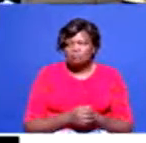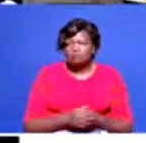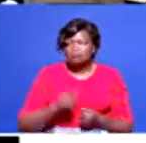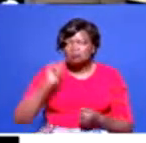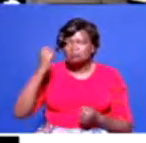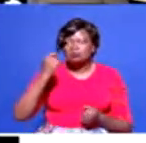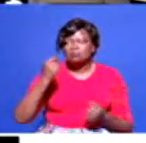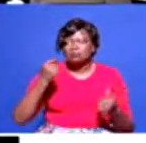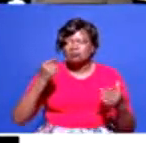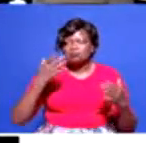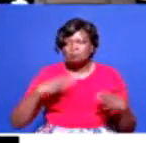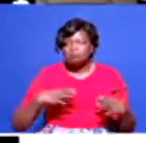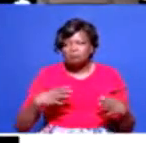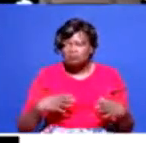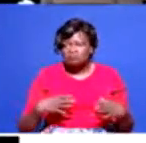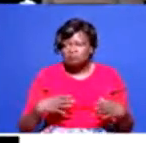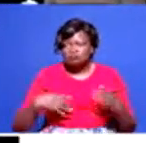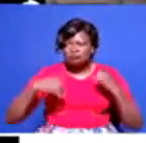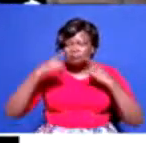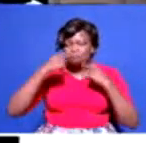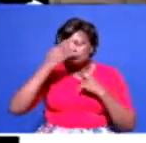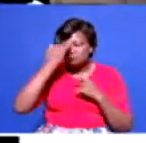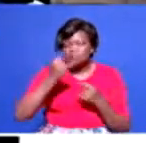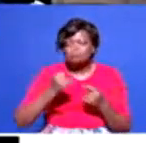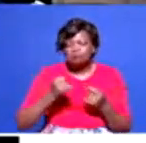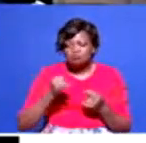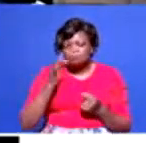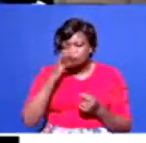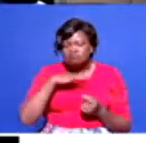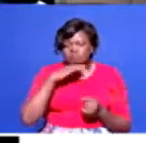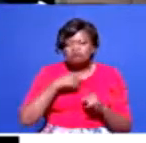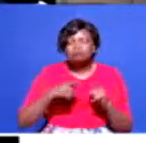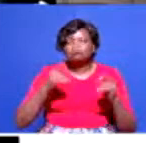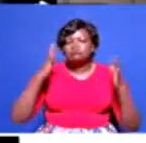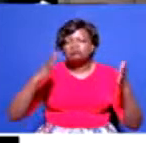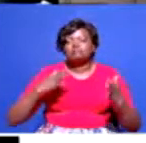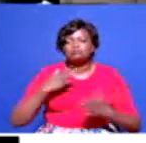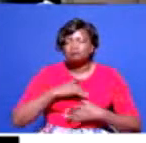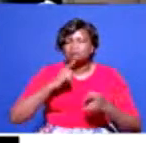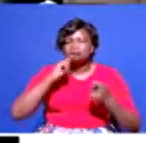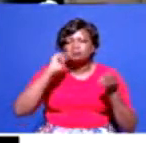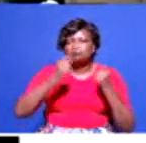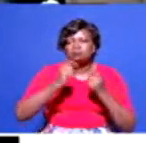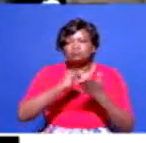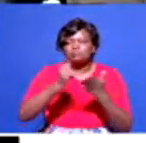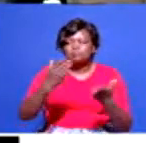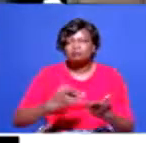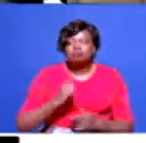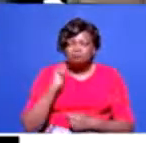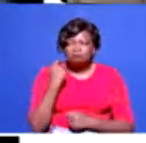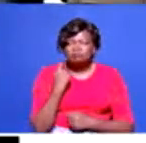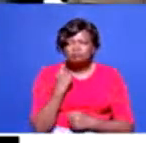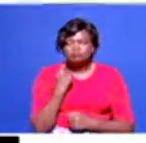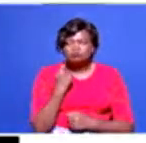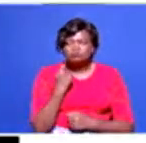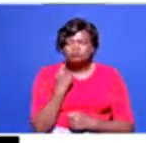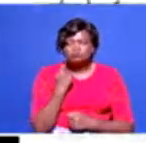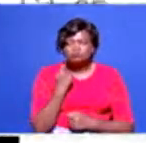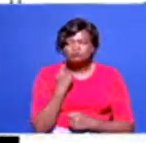mourn his demise, but greatly appreciate the changes he brought to the nation.